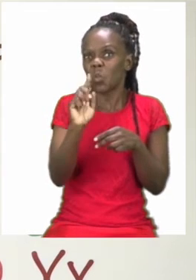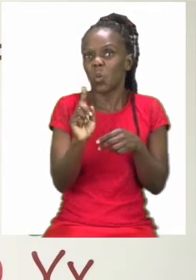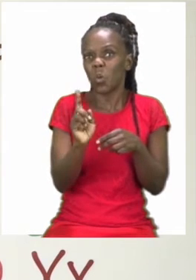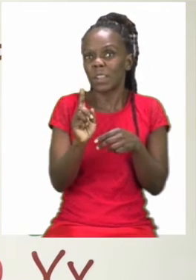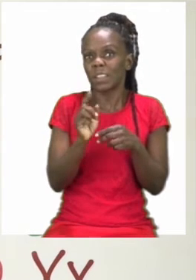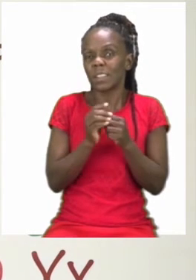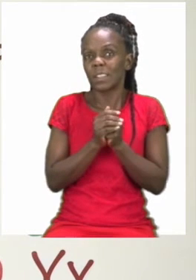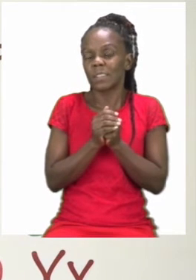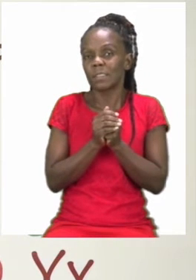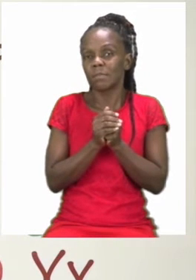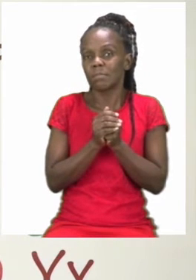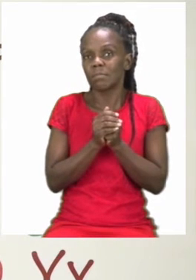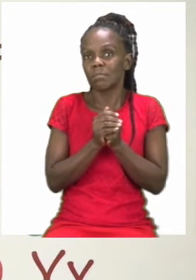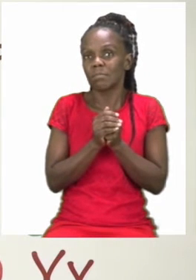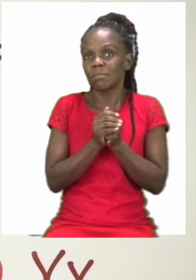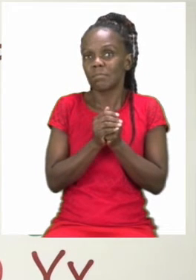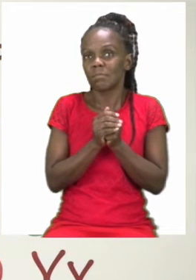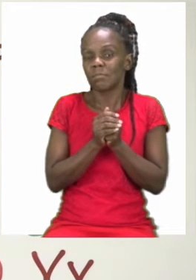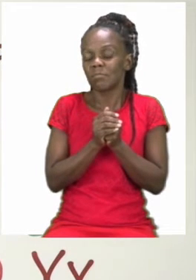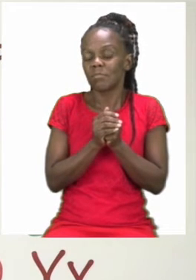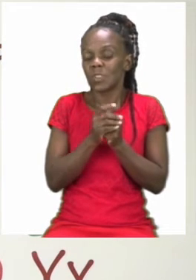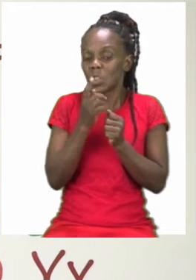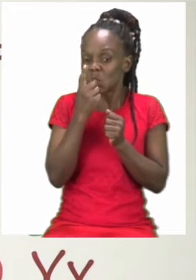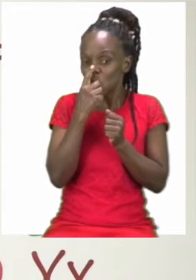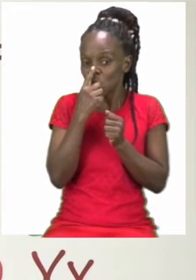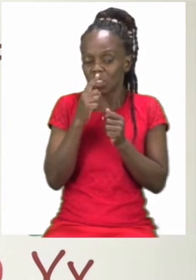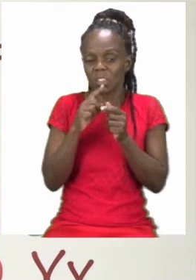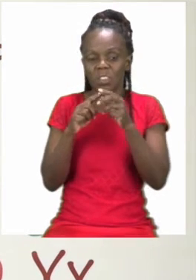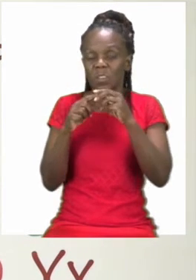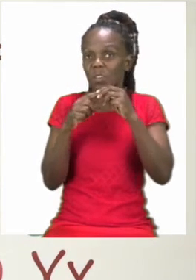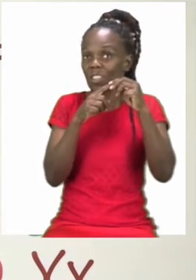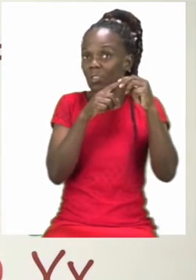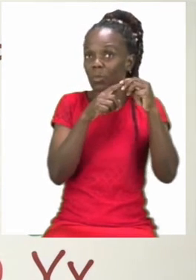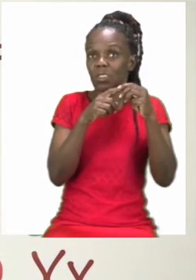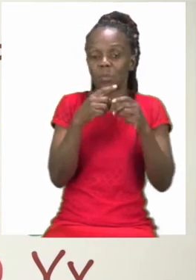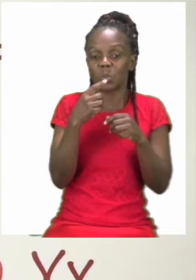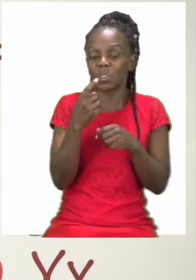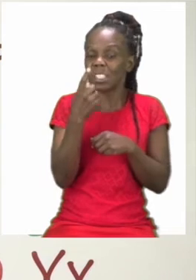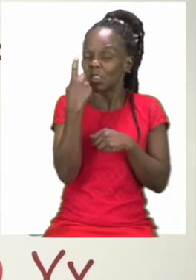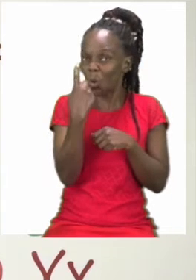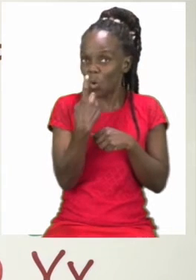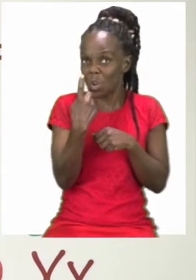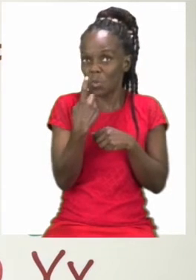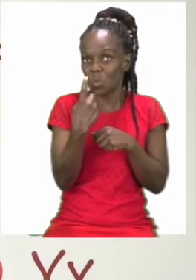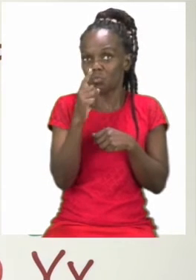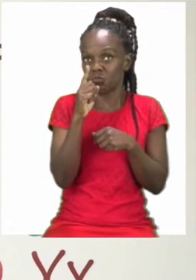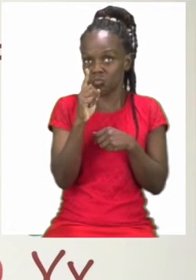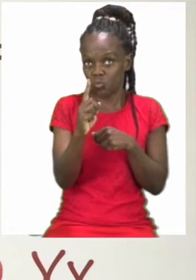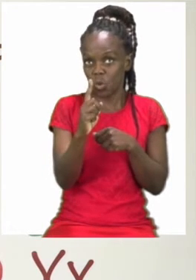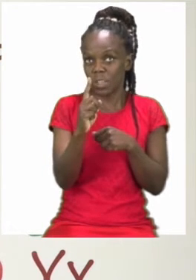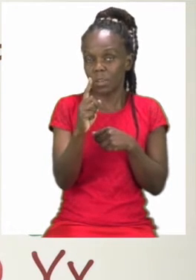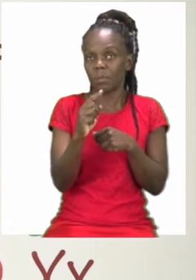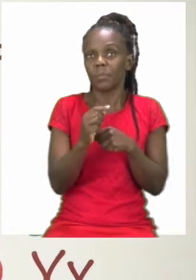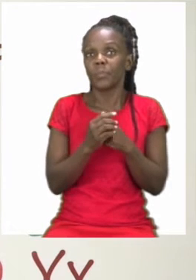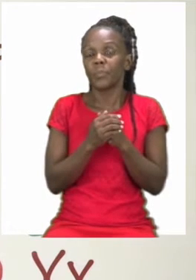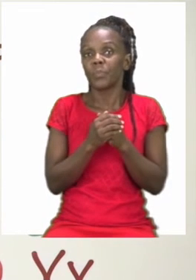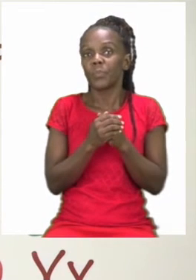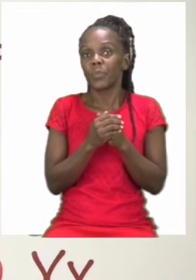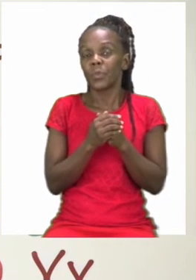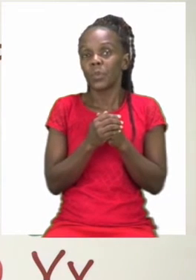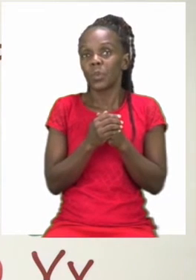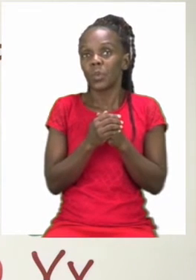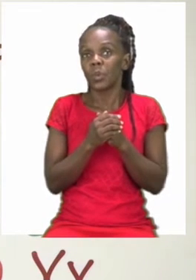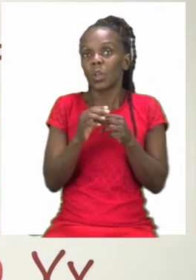our faces. This is used to smell. Now we can smell all sorts of things with